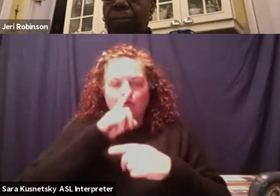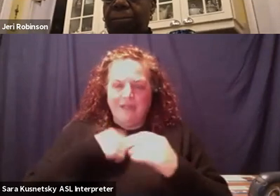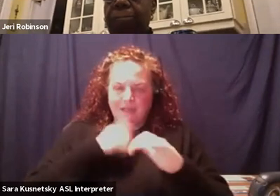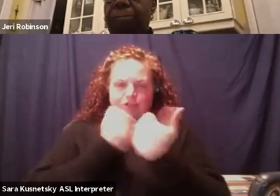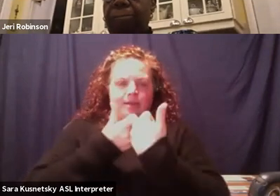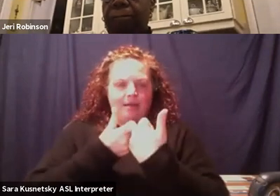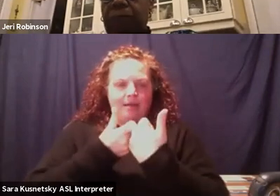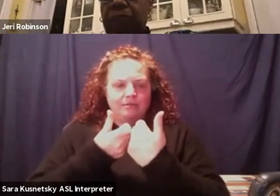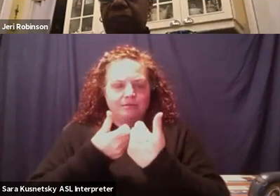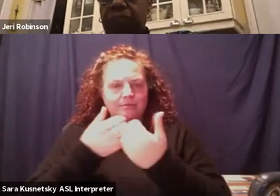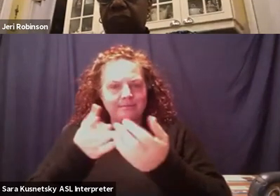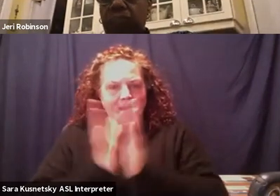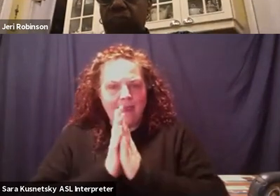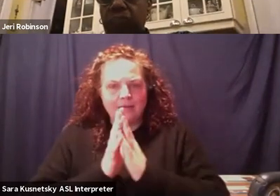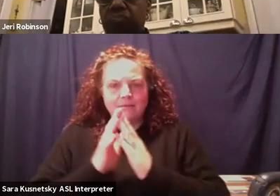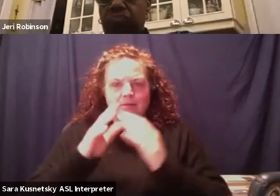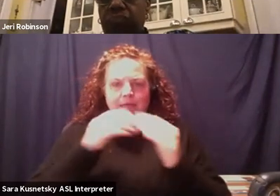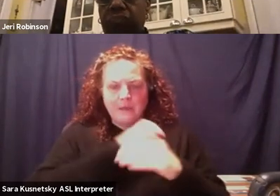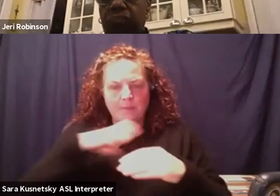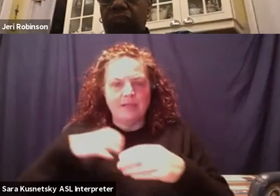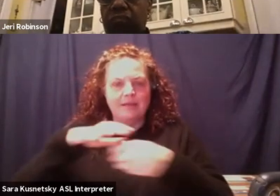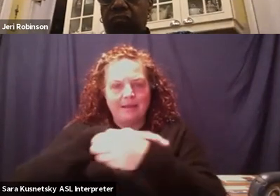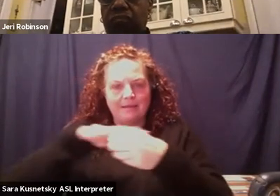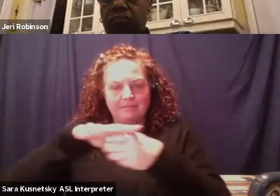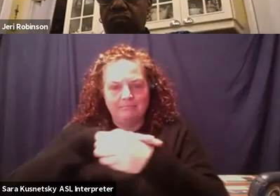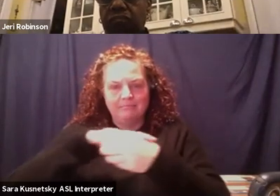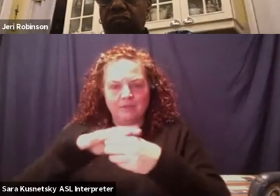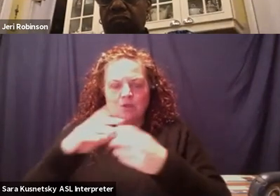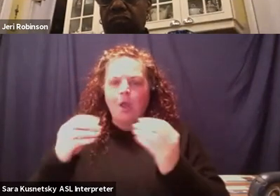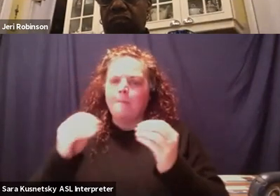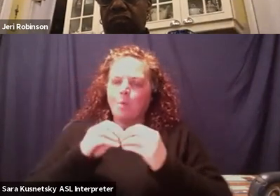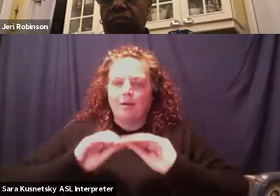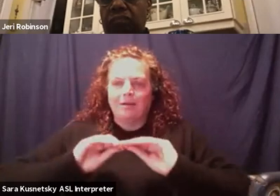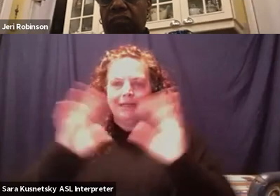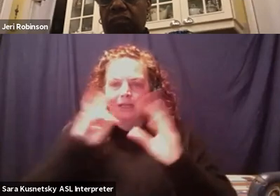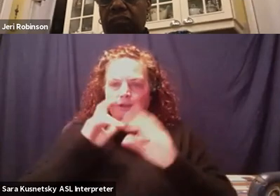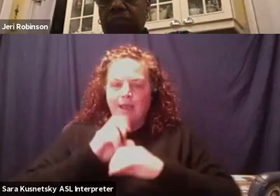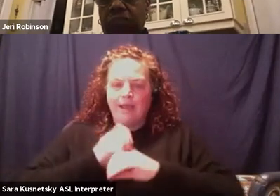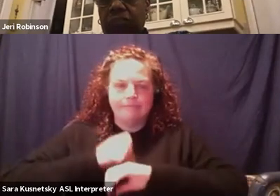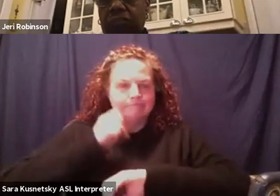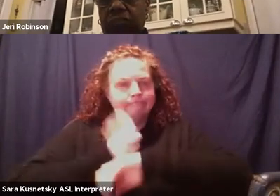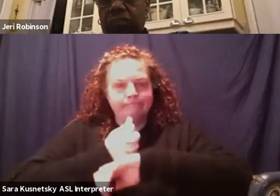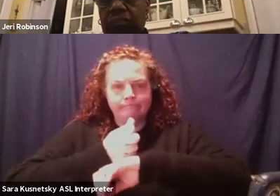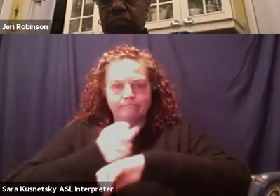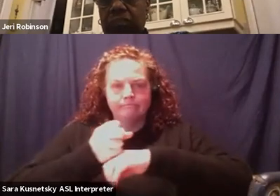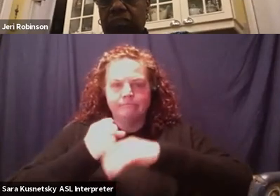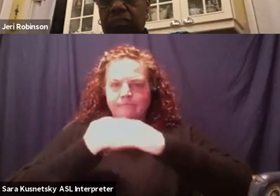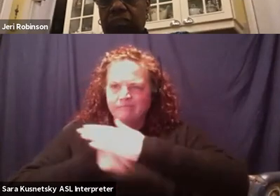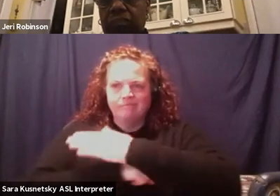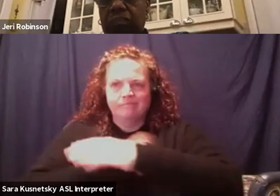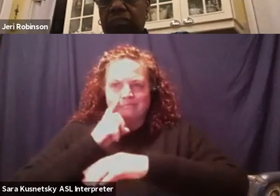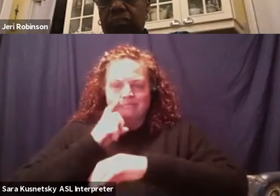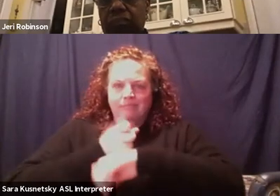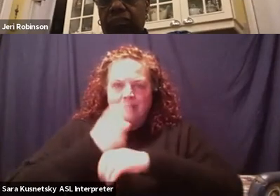committee and the district to make a more clear and substantial commitment to the implementation of restorative justice values throughout our